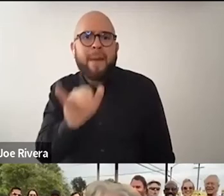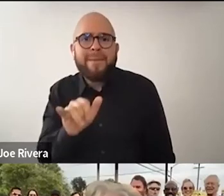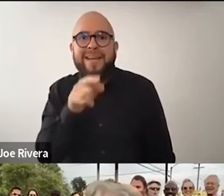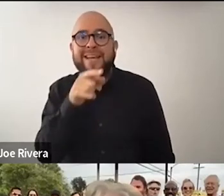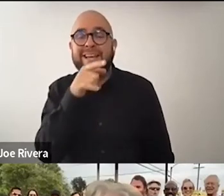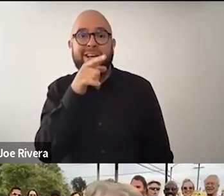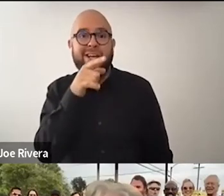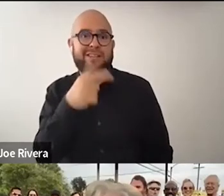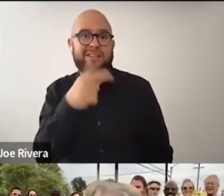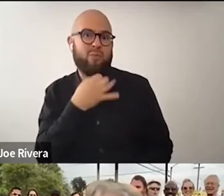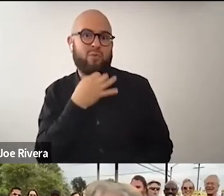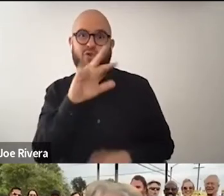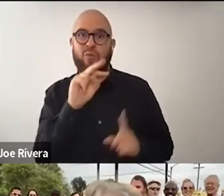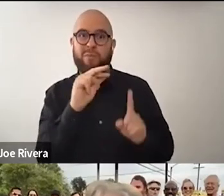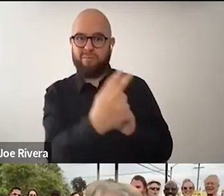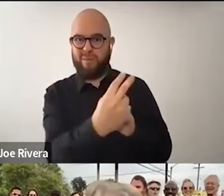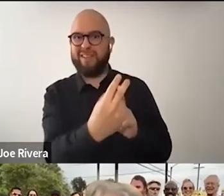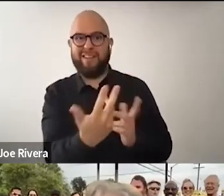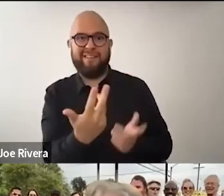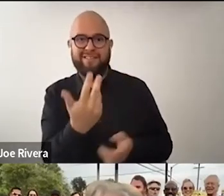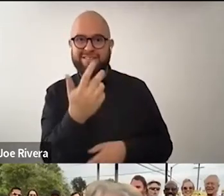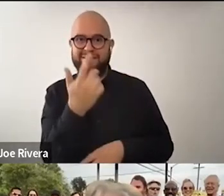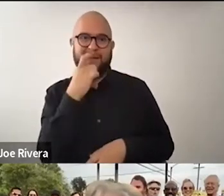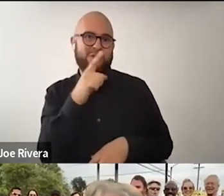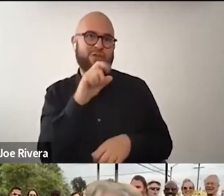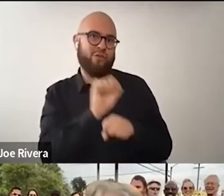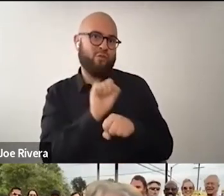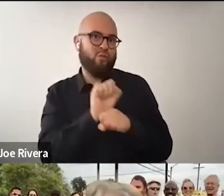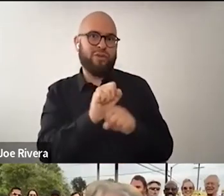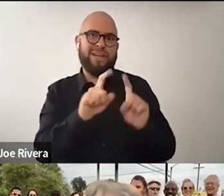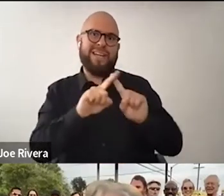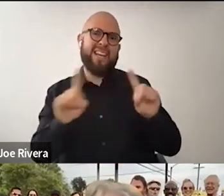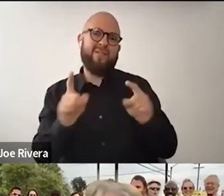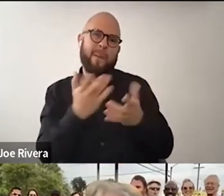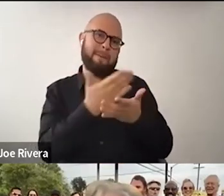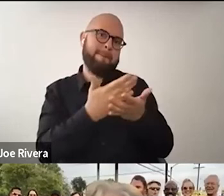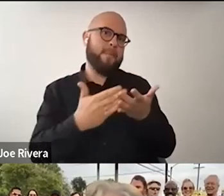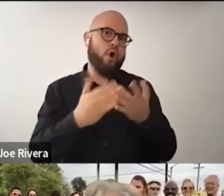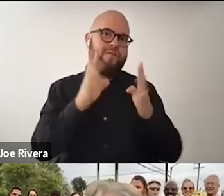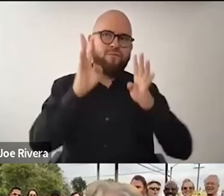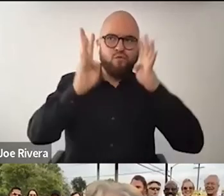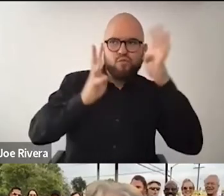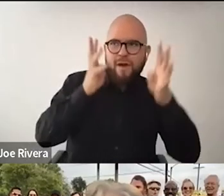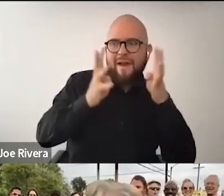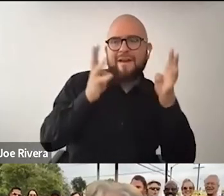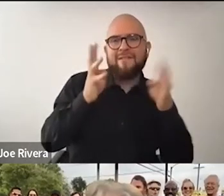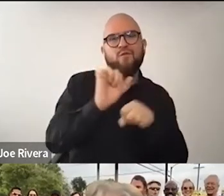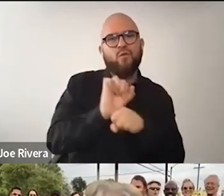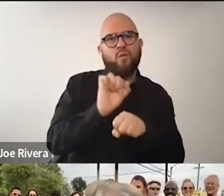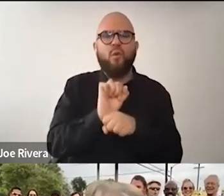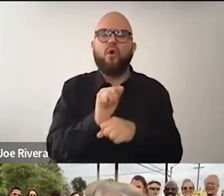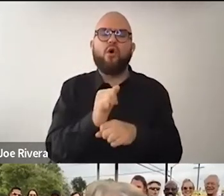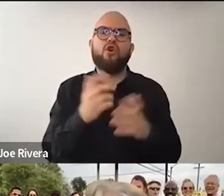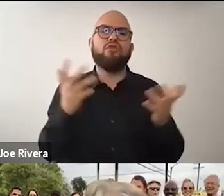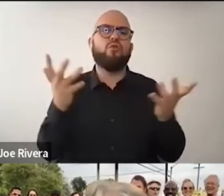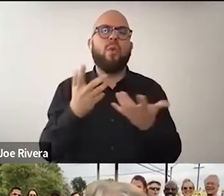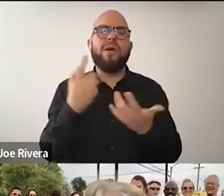in a different section of creatives, other pieces that have stood out to you that have been especially helpful. Well,